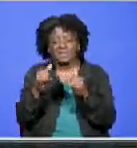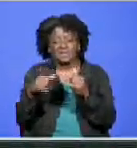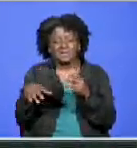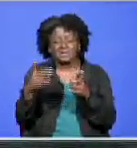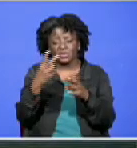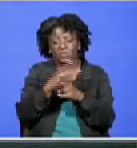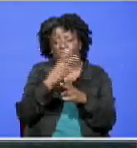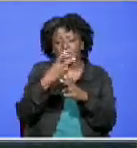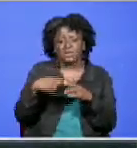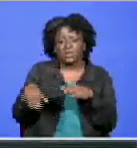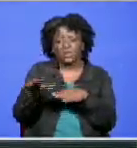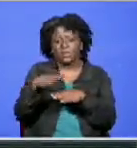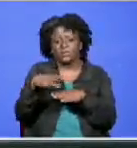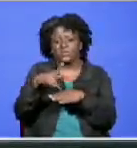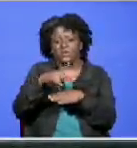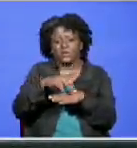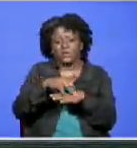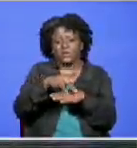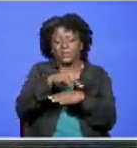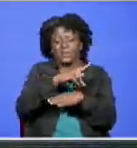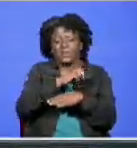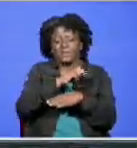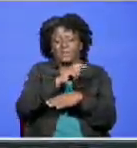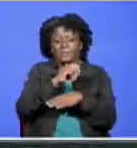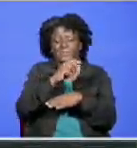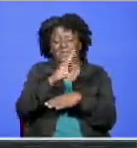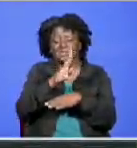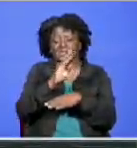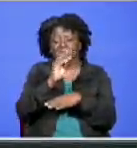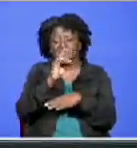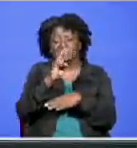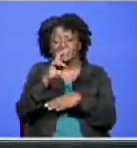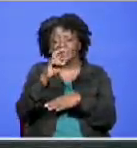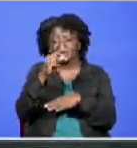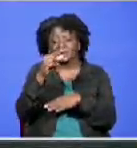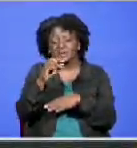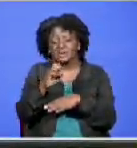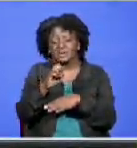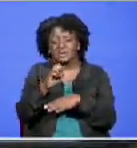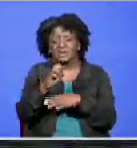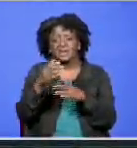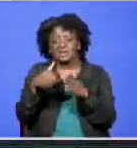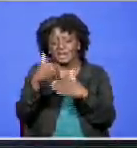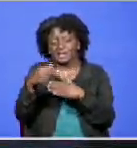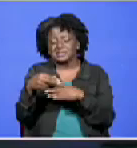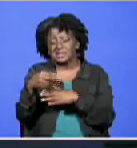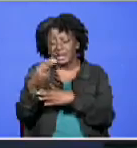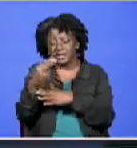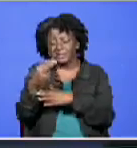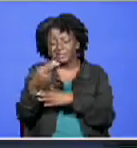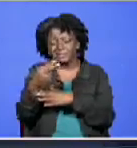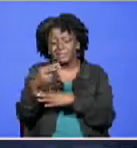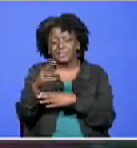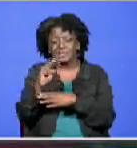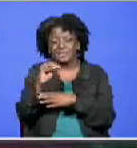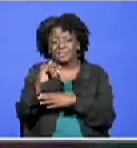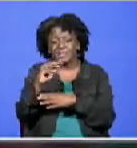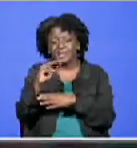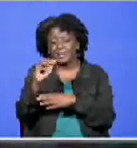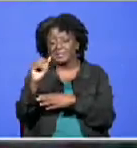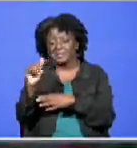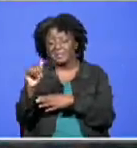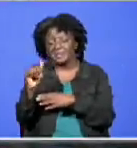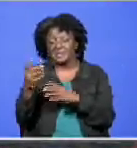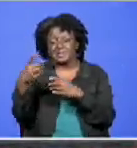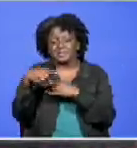Pittsburgh Steelers. Up next for the Patriots now in week 2, the Miami Dolphins, who opened with their worst home loss in franchise history,